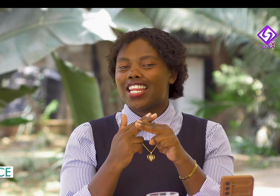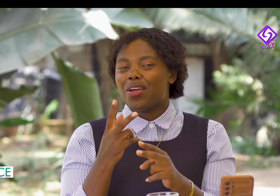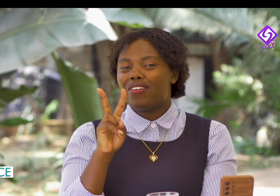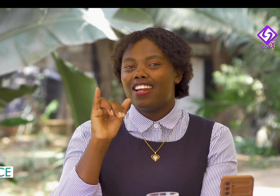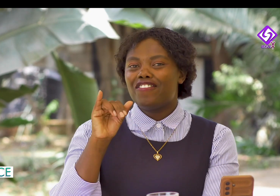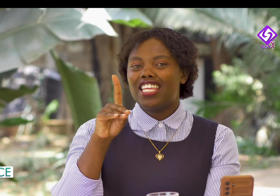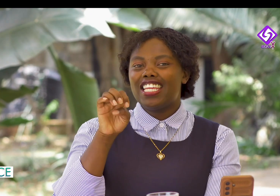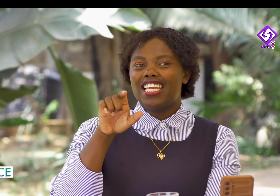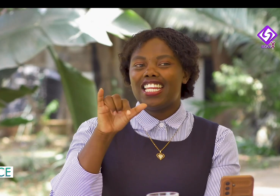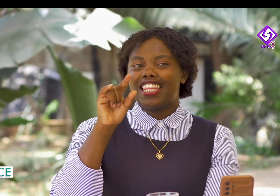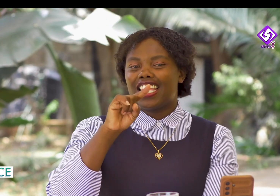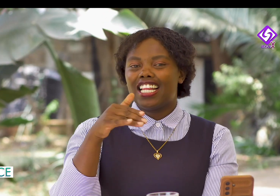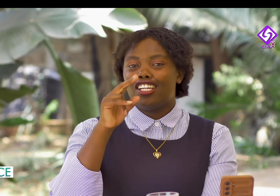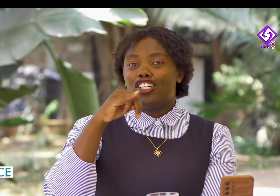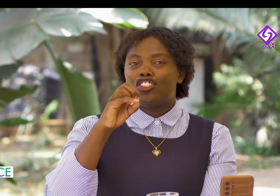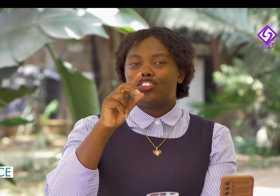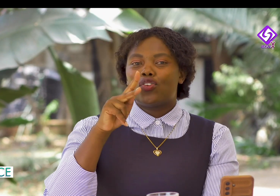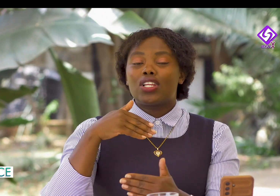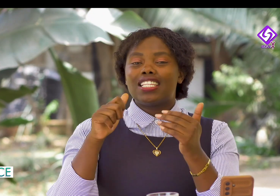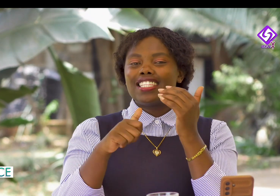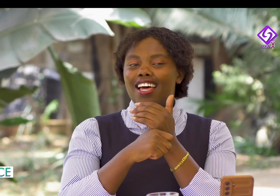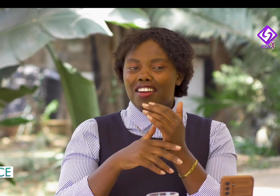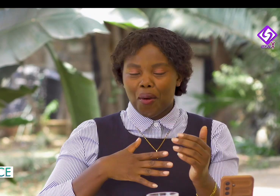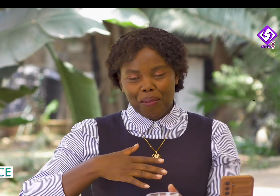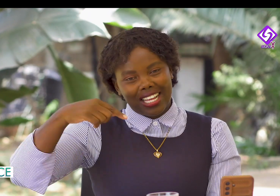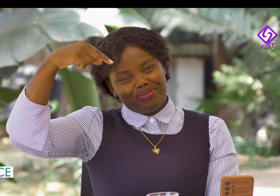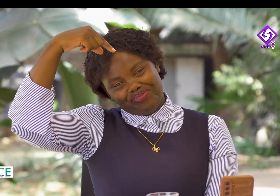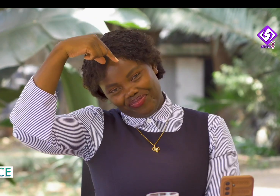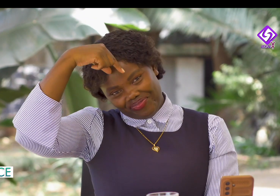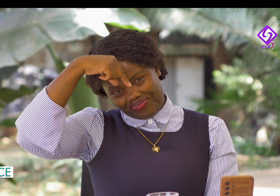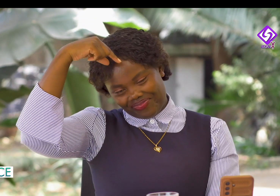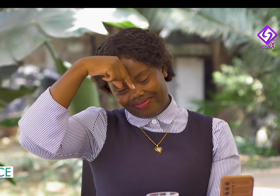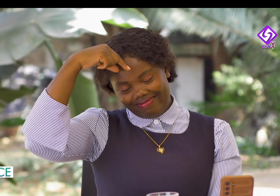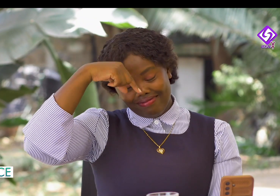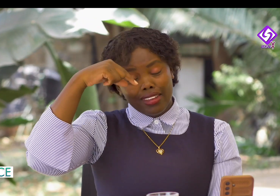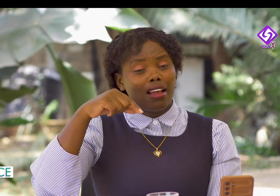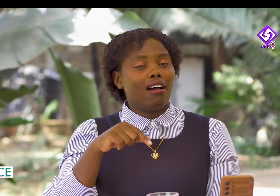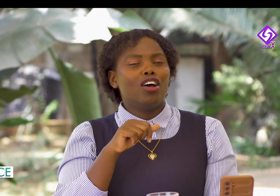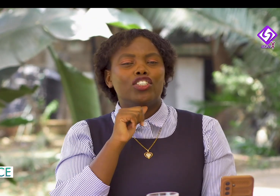TV. I am your host, Vidalis Njoki, and that is my signing.